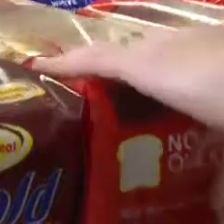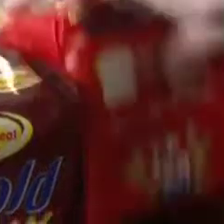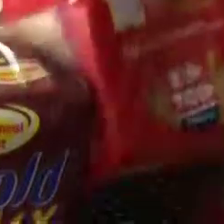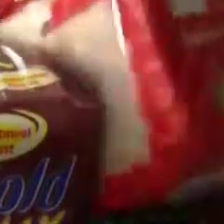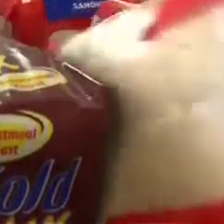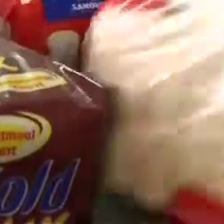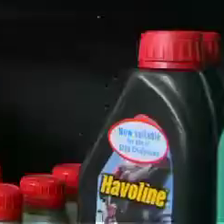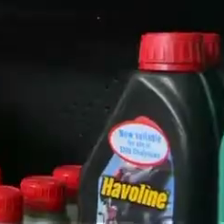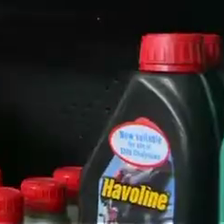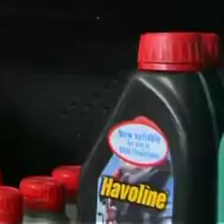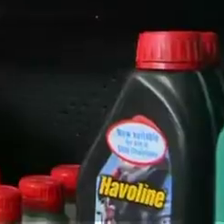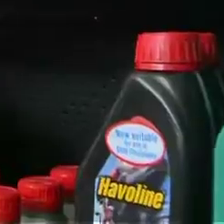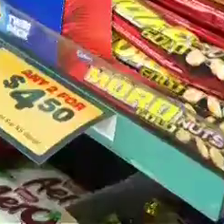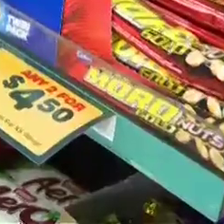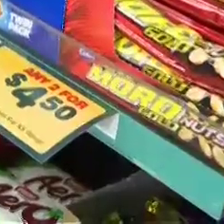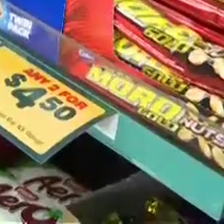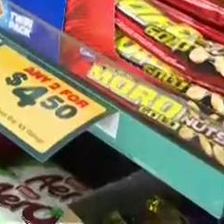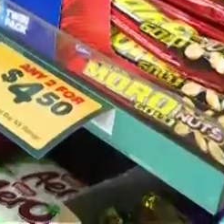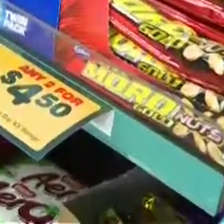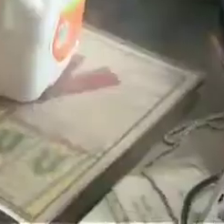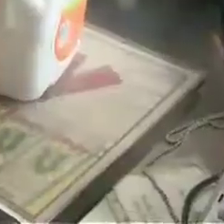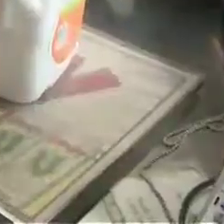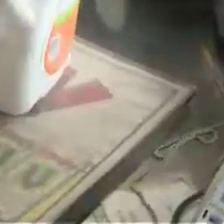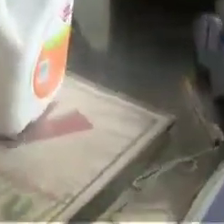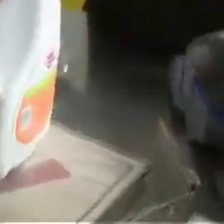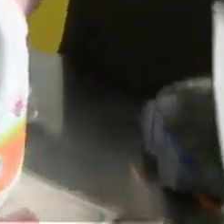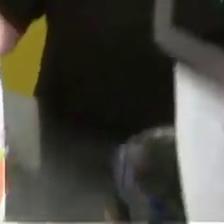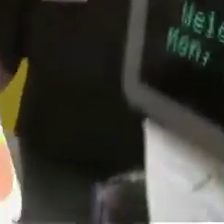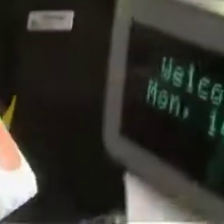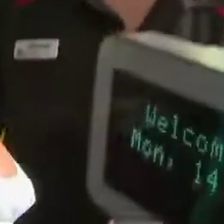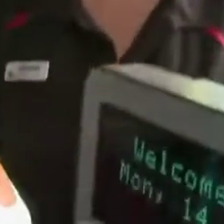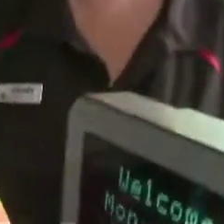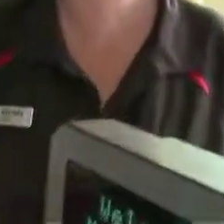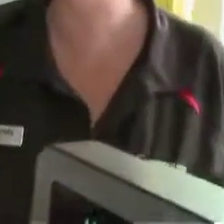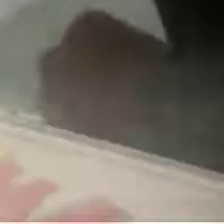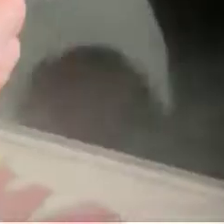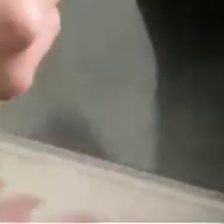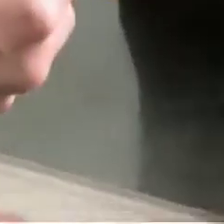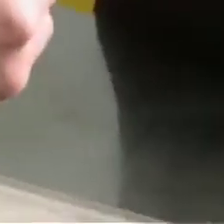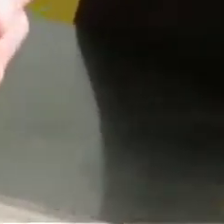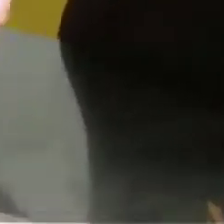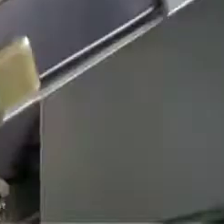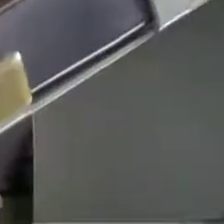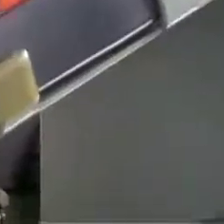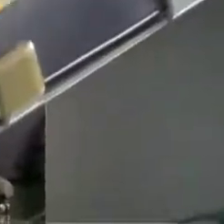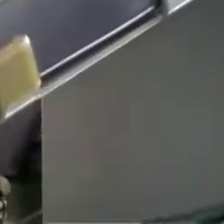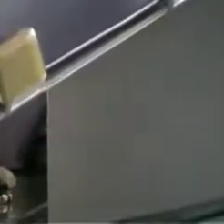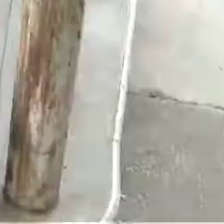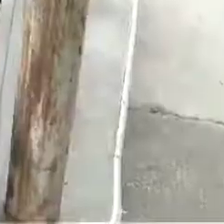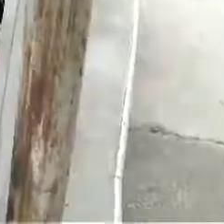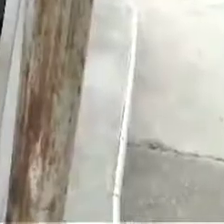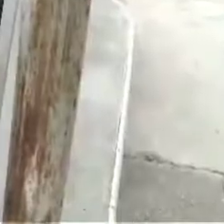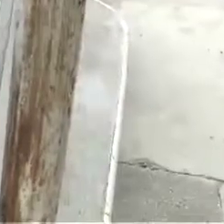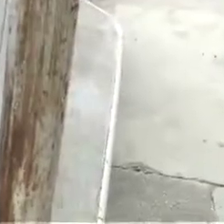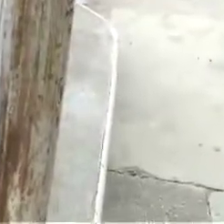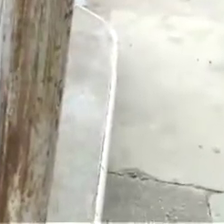fuel and shop goods, and we have an amazing team of people ready to help you. Save at least 6 cents per litre using AA Smart Fuel cards. We